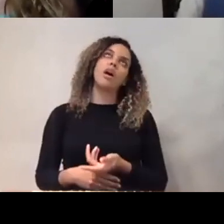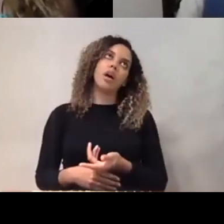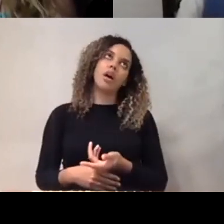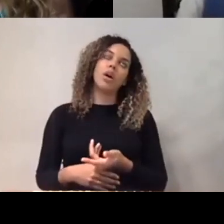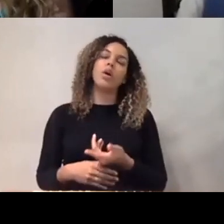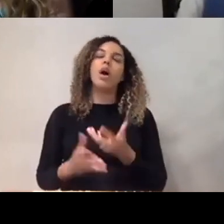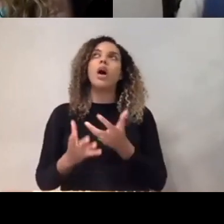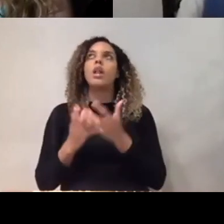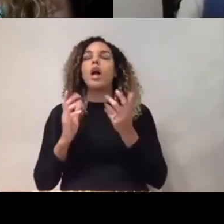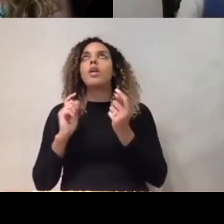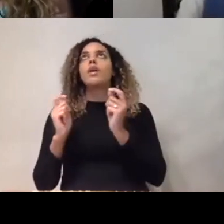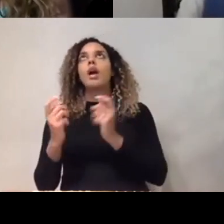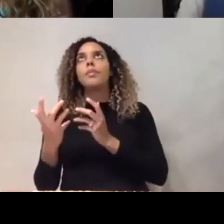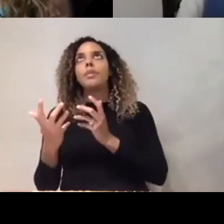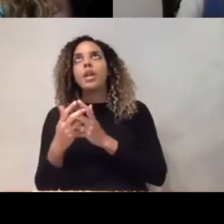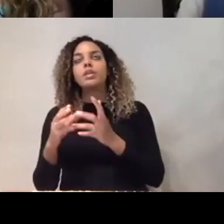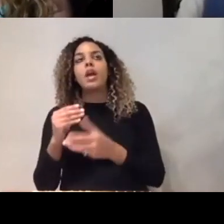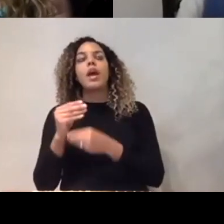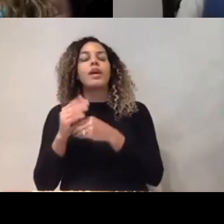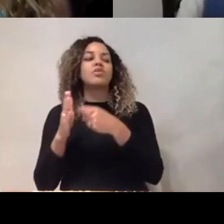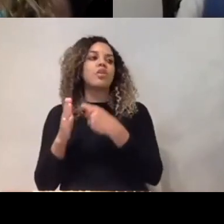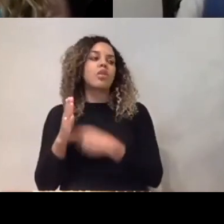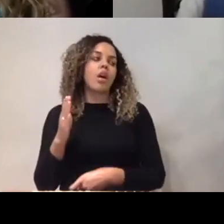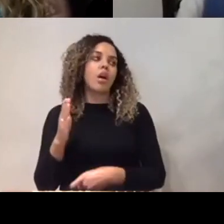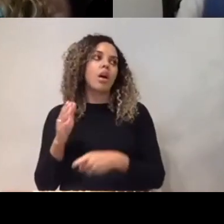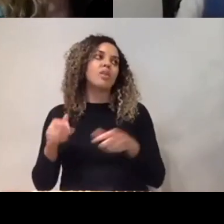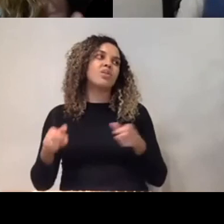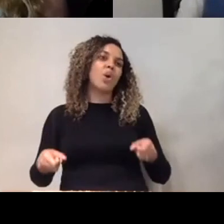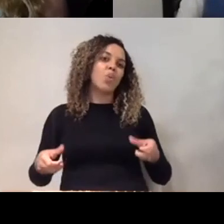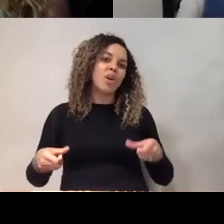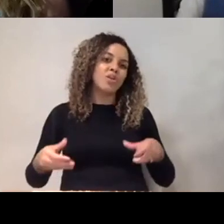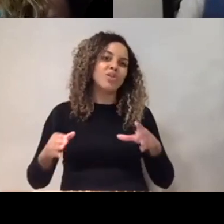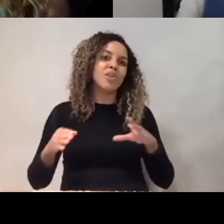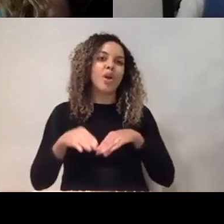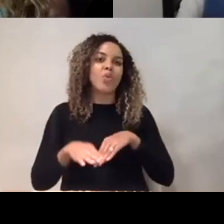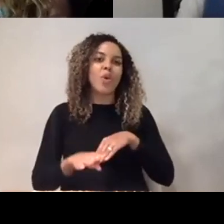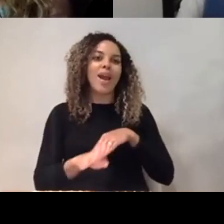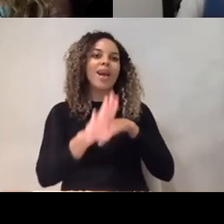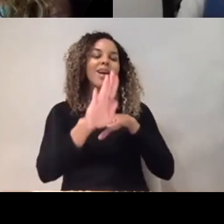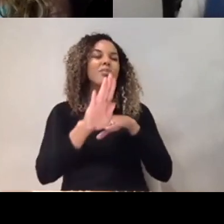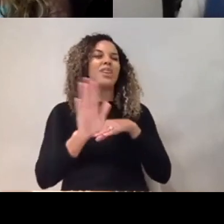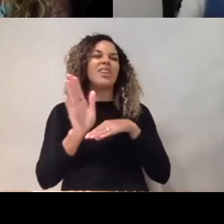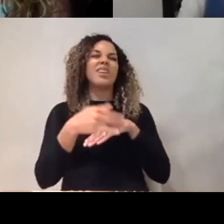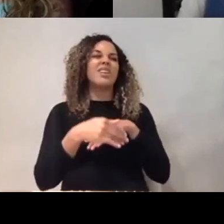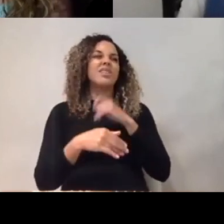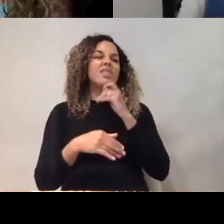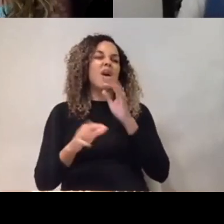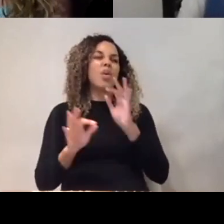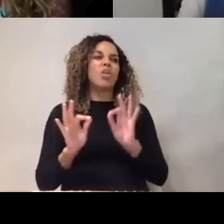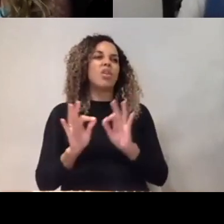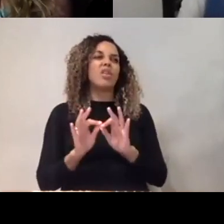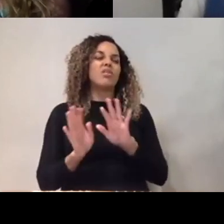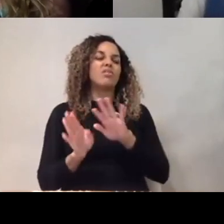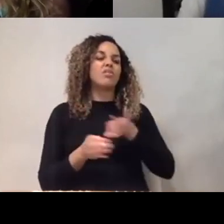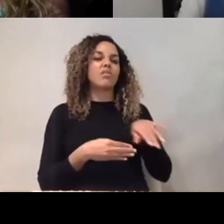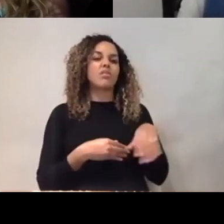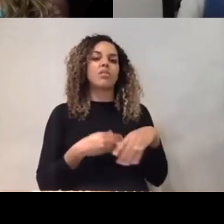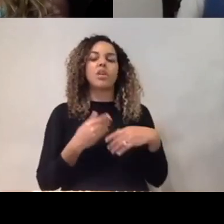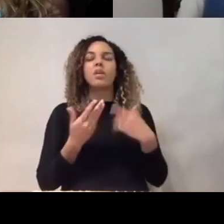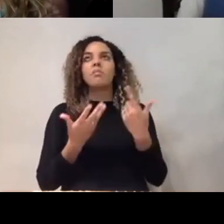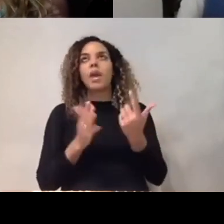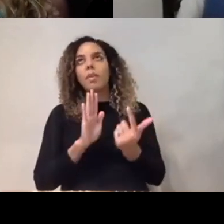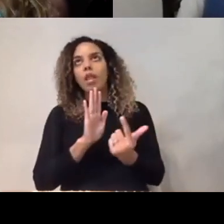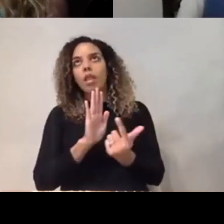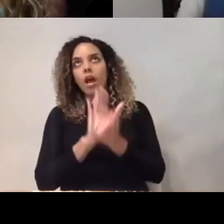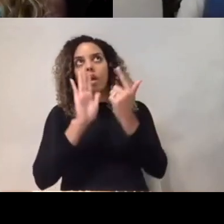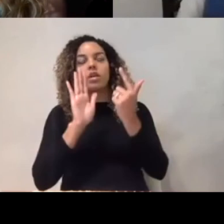extra costs, like a wheelchair ramp, it's probably not worth it. because and lawsuits and everything, if somebody with a